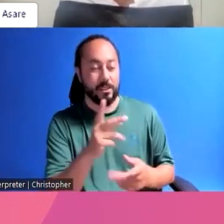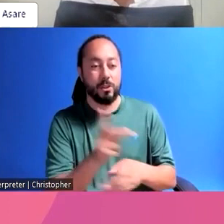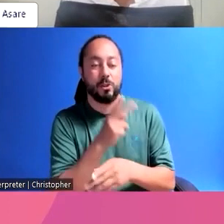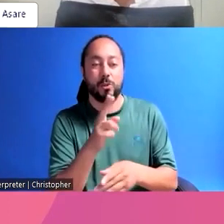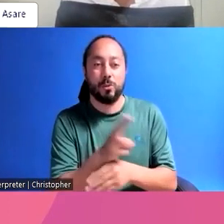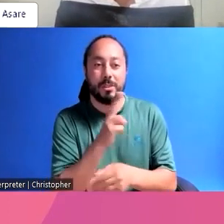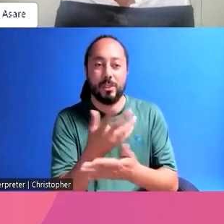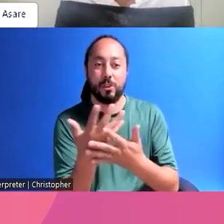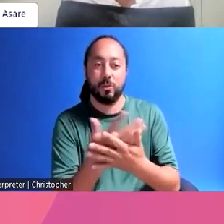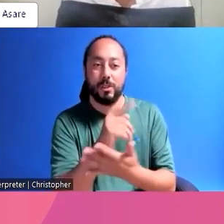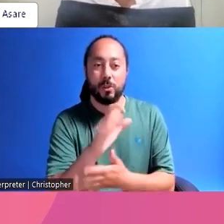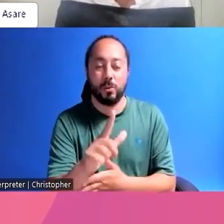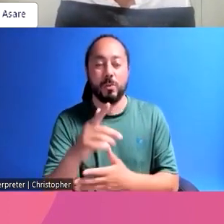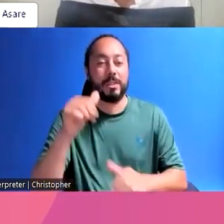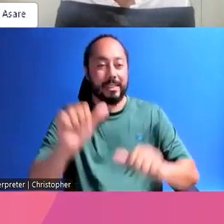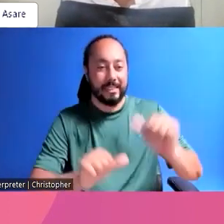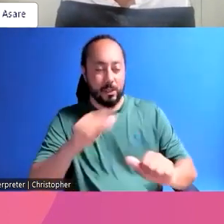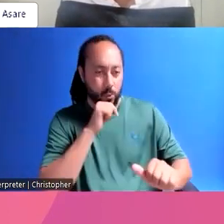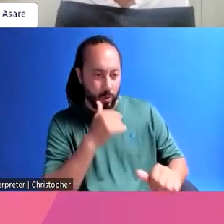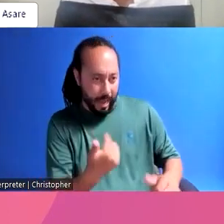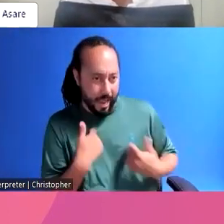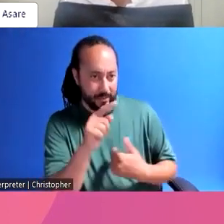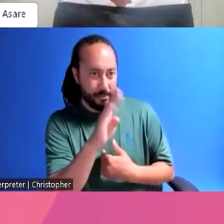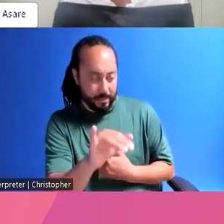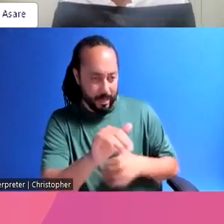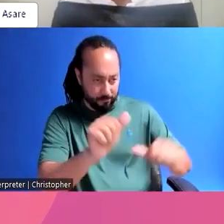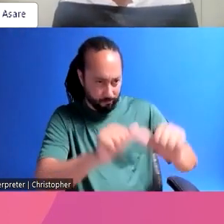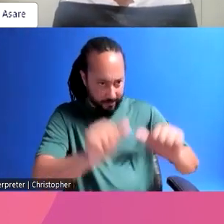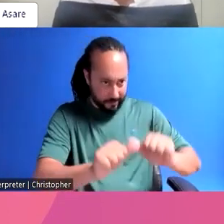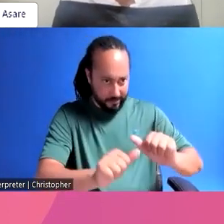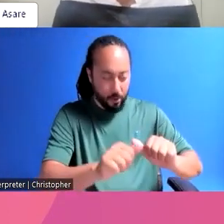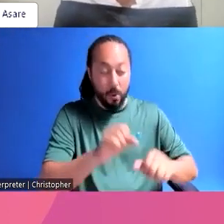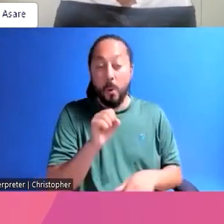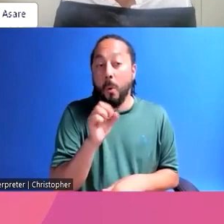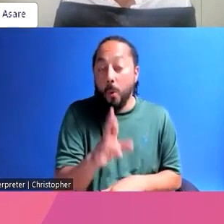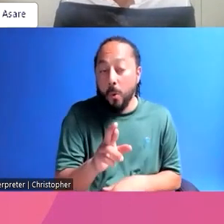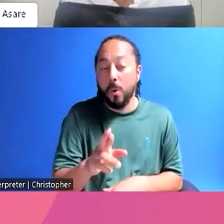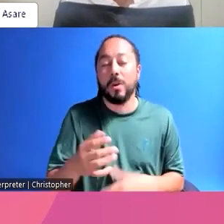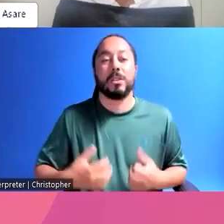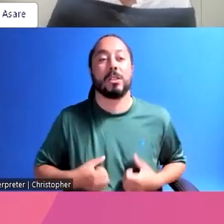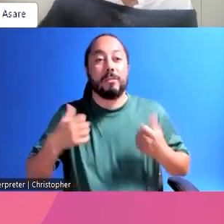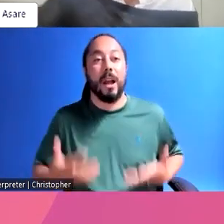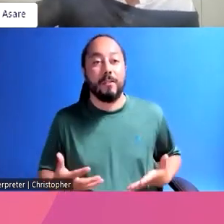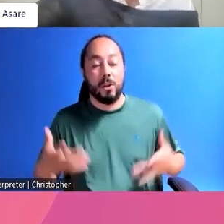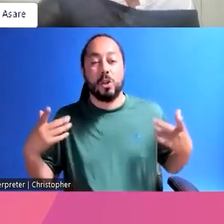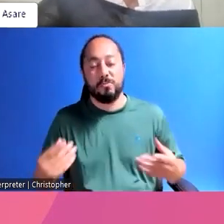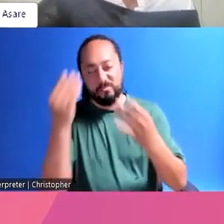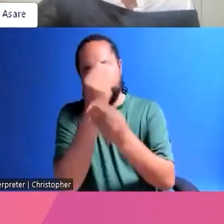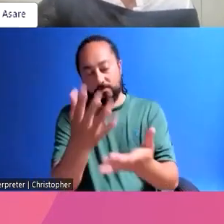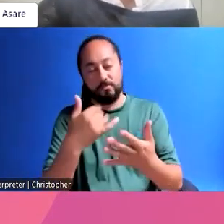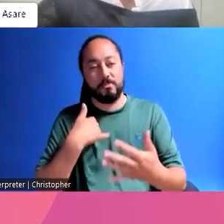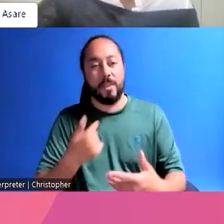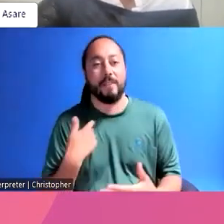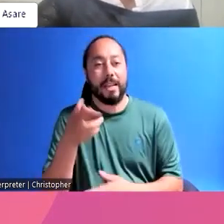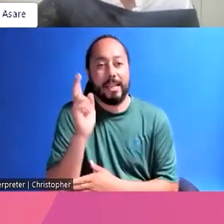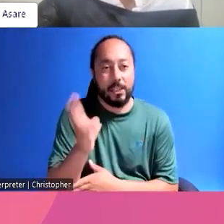a screening tool to assess for traumatic brain injury, or the survivors reported a history of brain